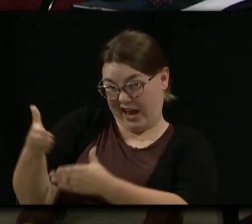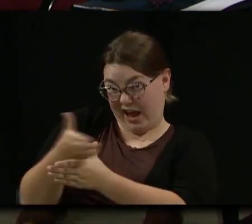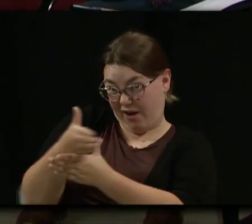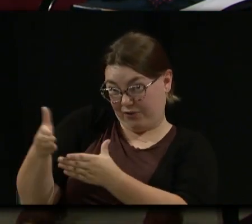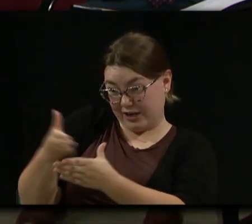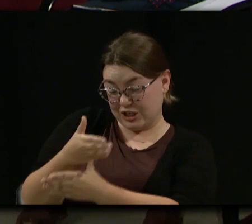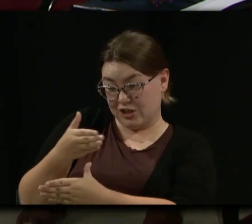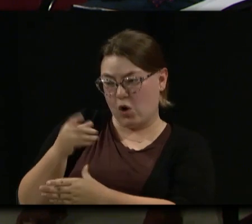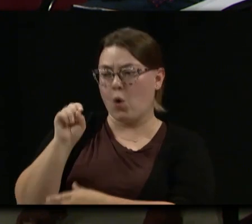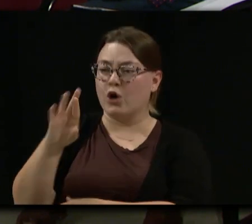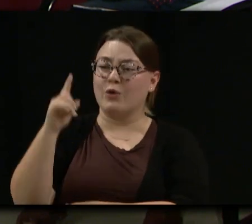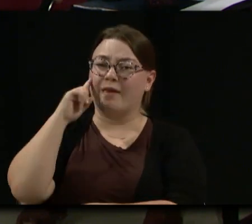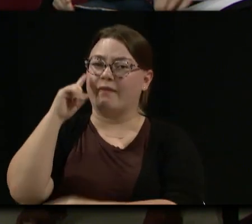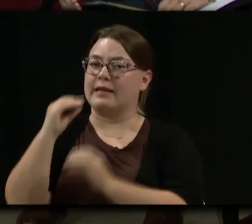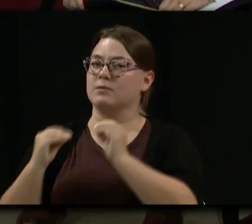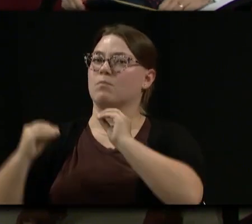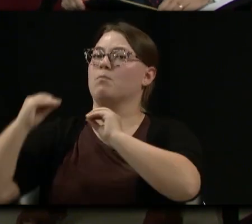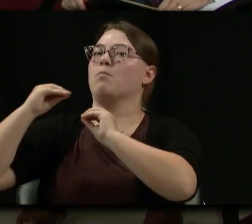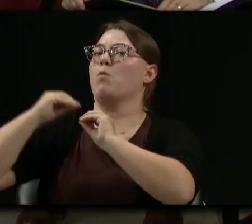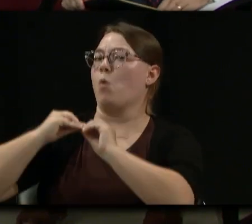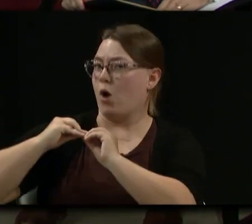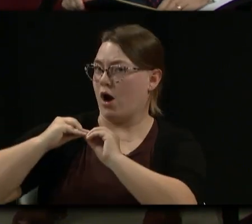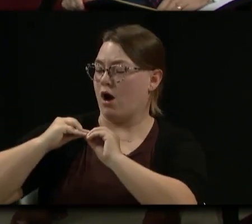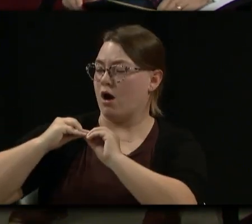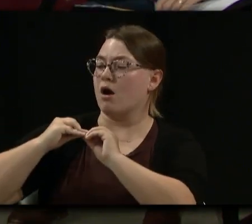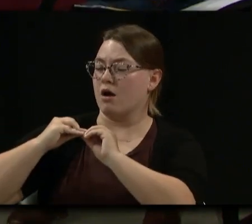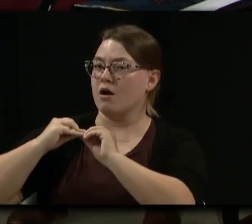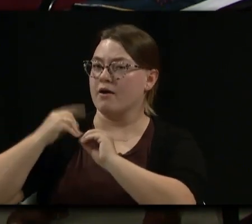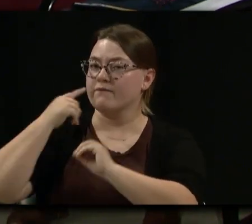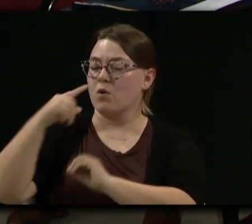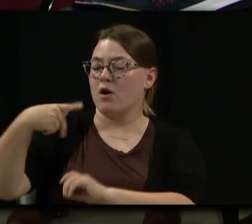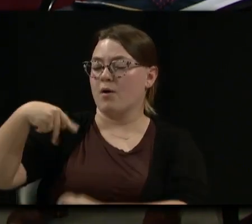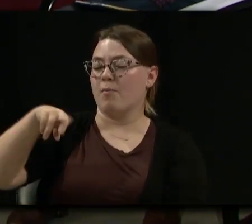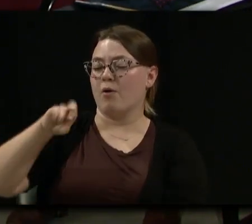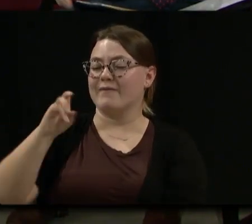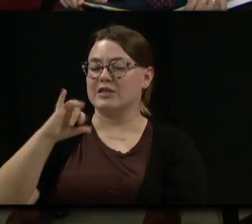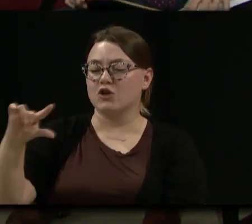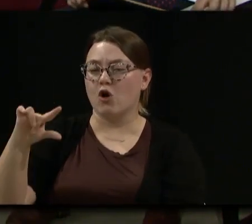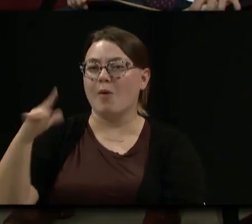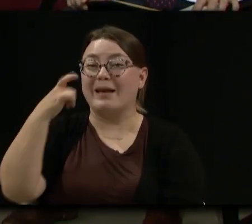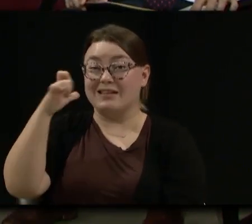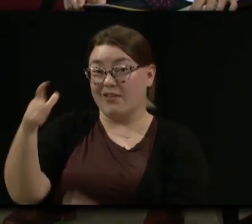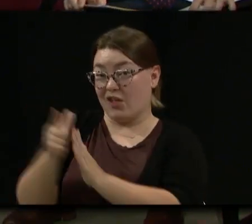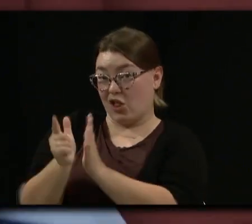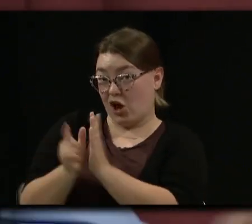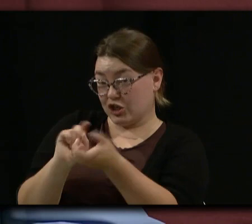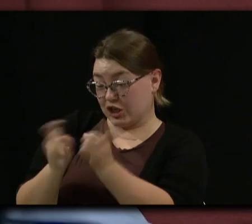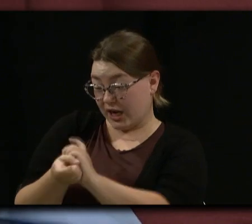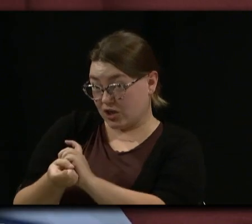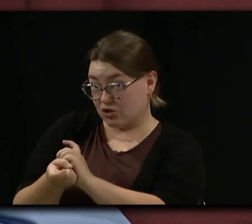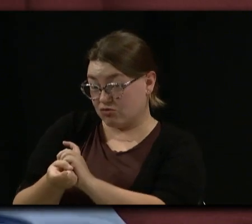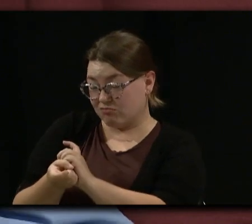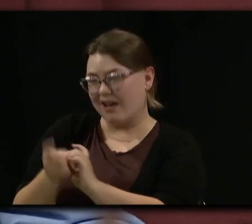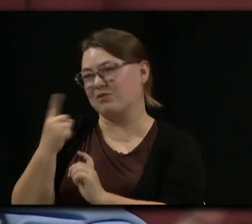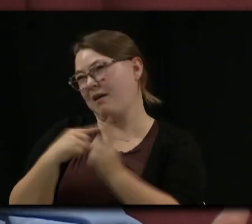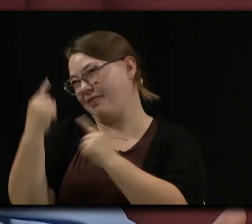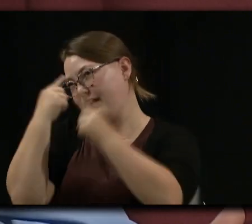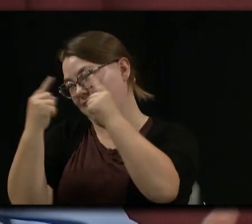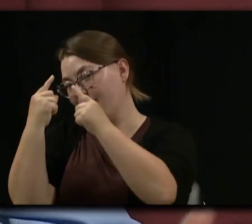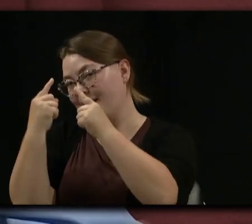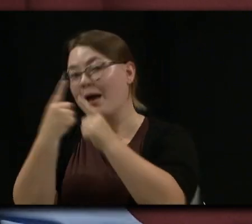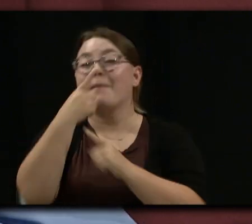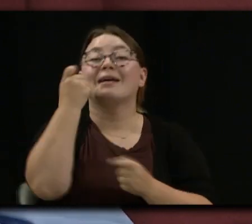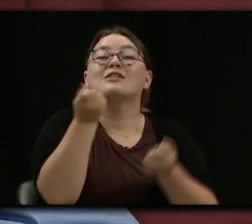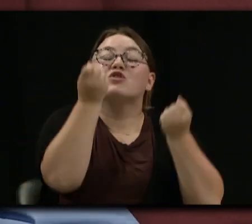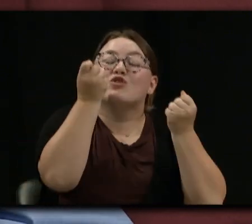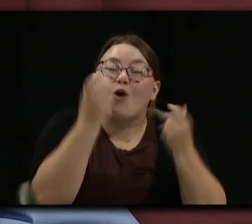a little blip up in terms of the number of provisional ballots because of the law change, is what I'm thinking? Because of the high turnout